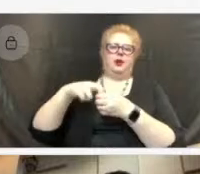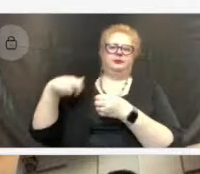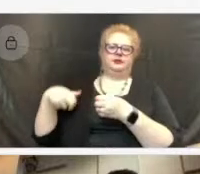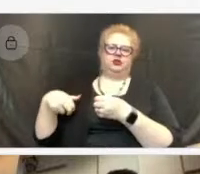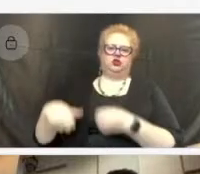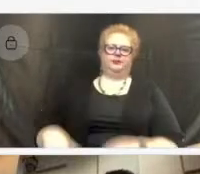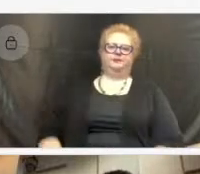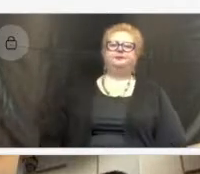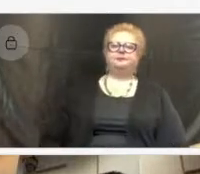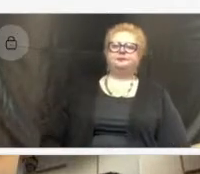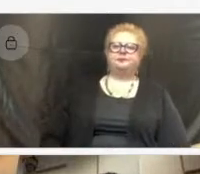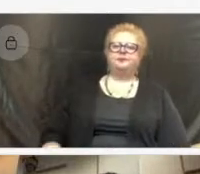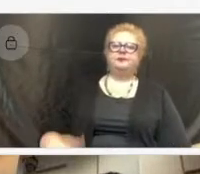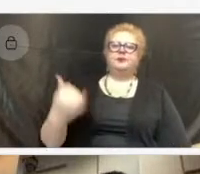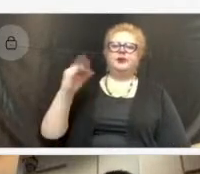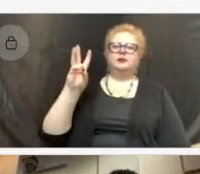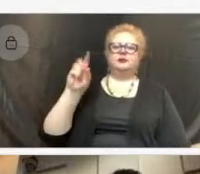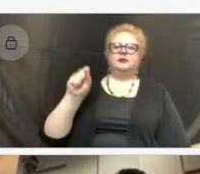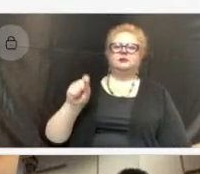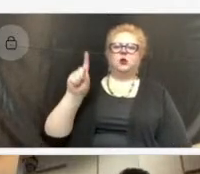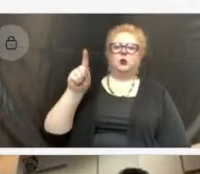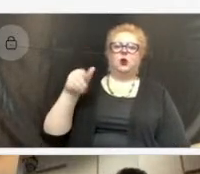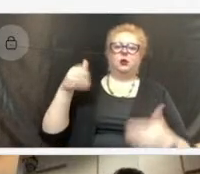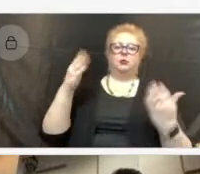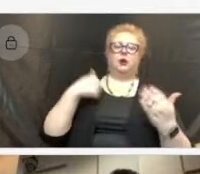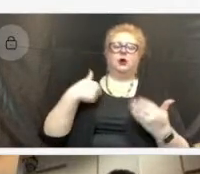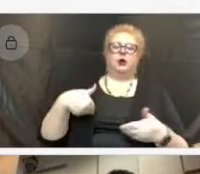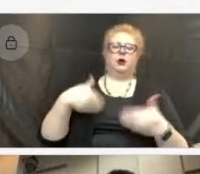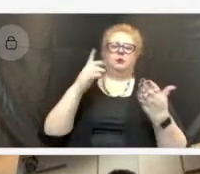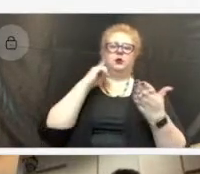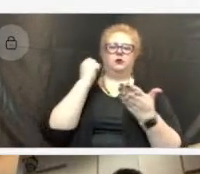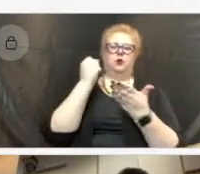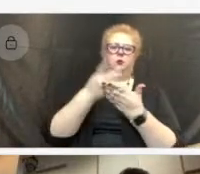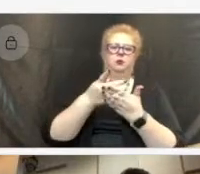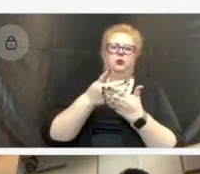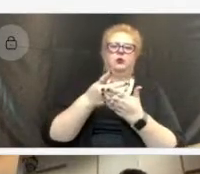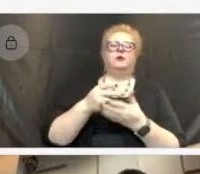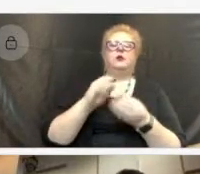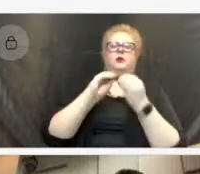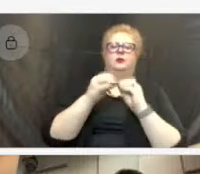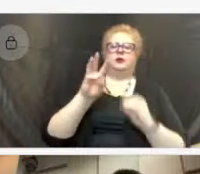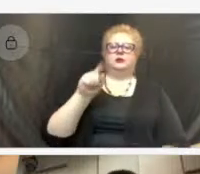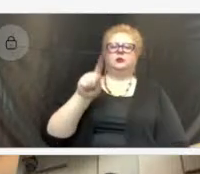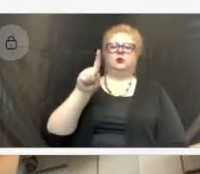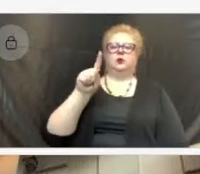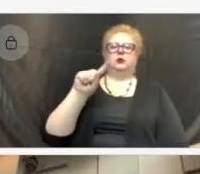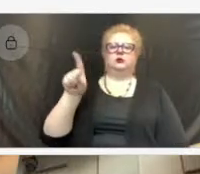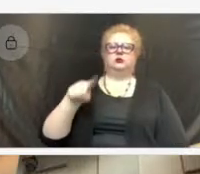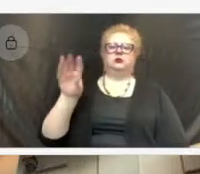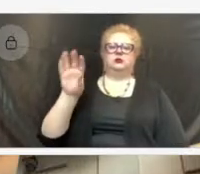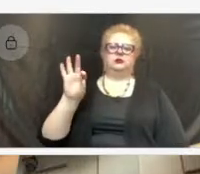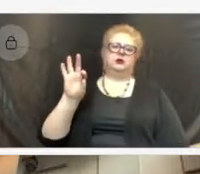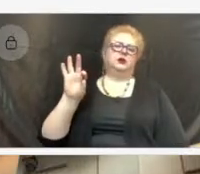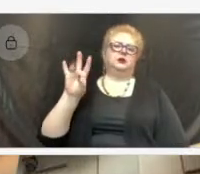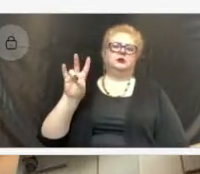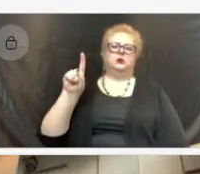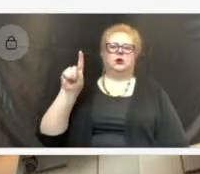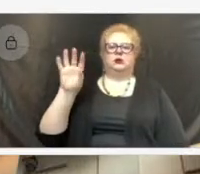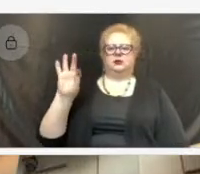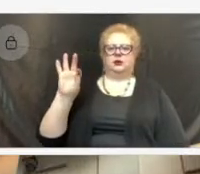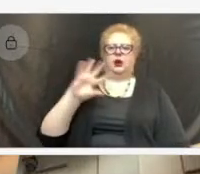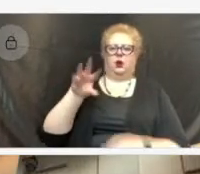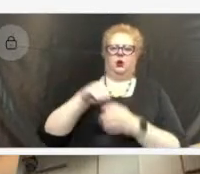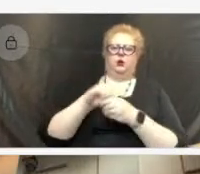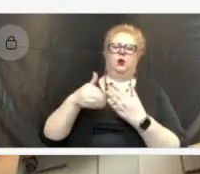item 6.1, please? I move for the approval of item 6.1 Z9719, including all staff comments